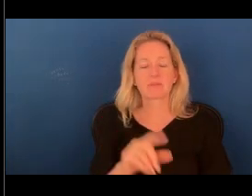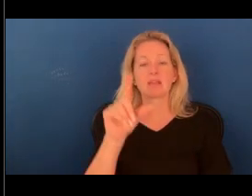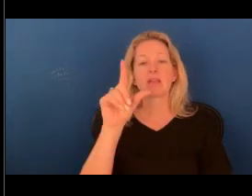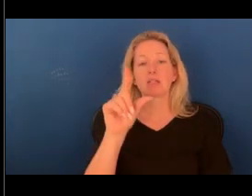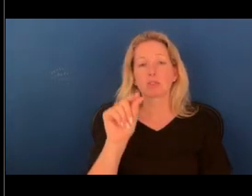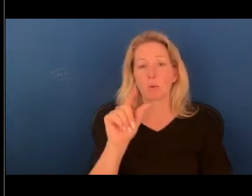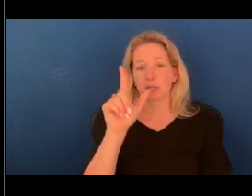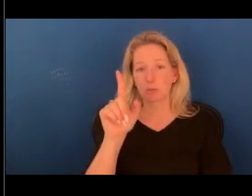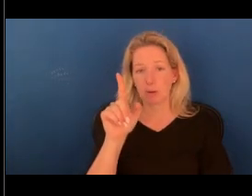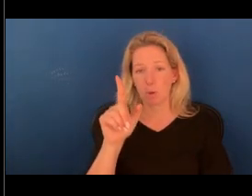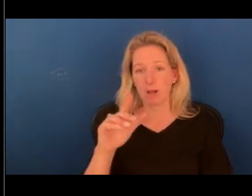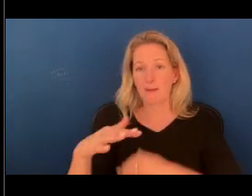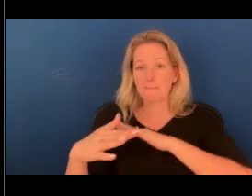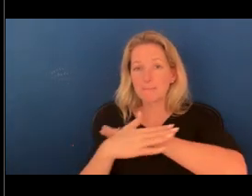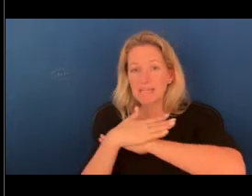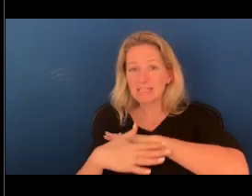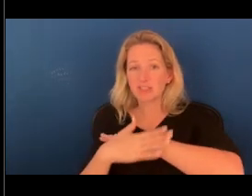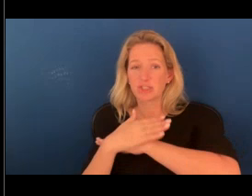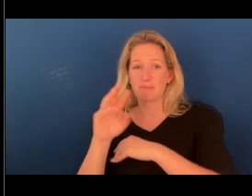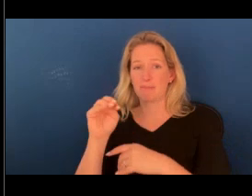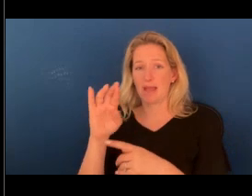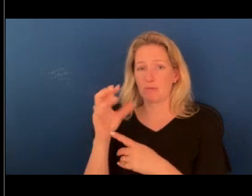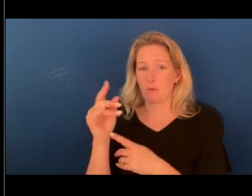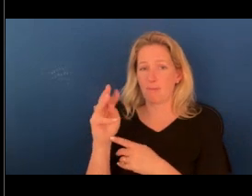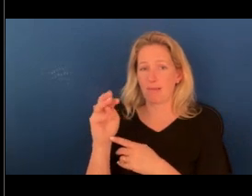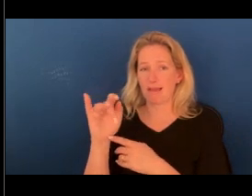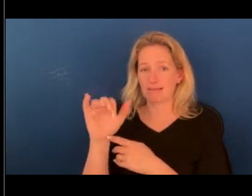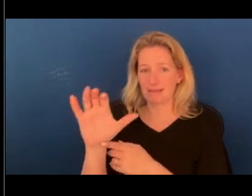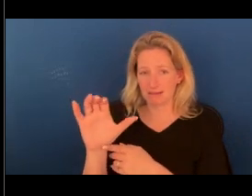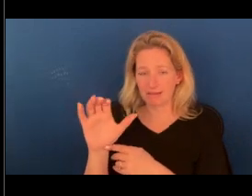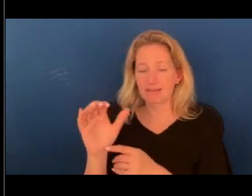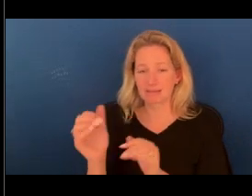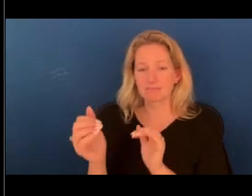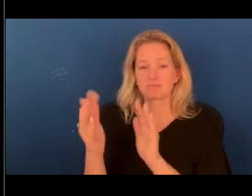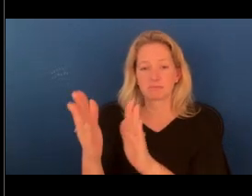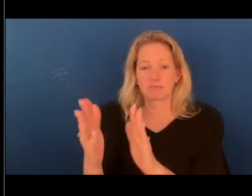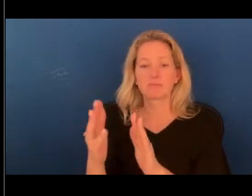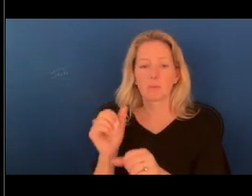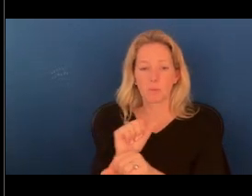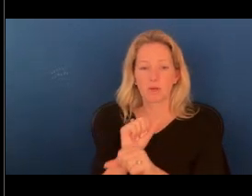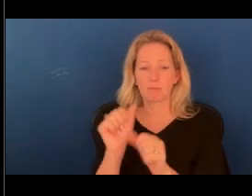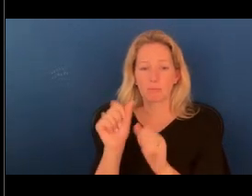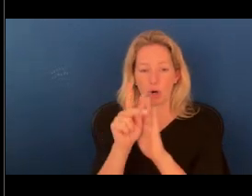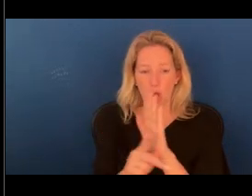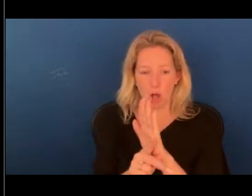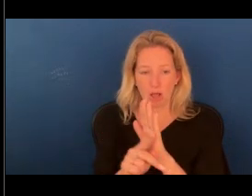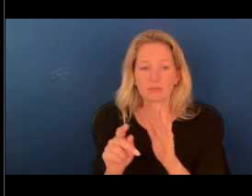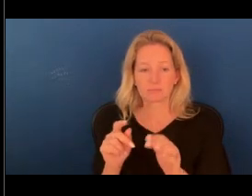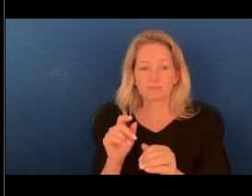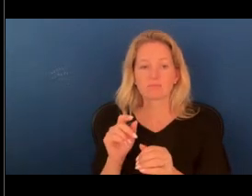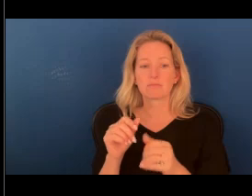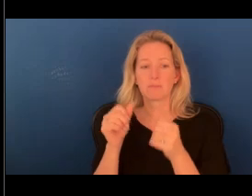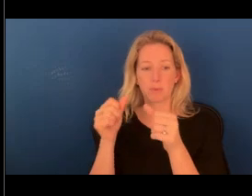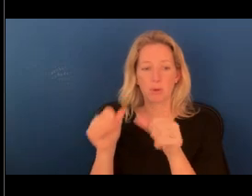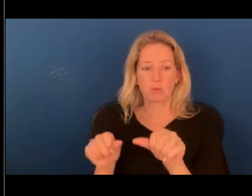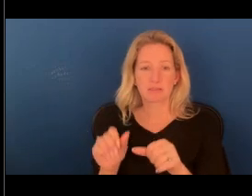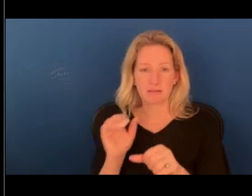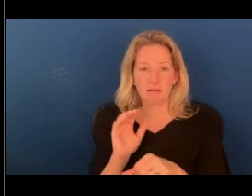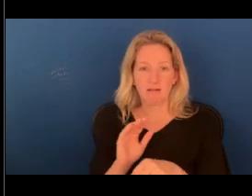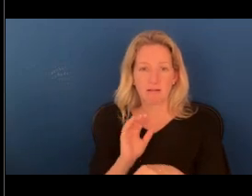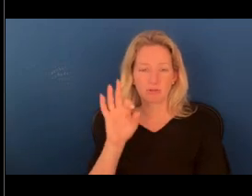microplastics assessment protocol working with the NGO 5 gyres. Next slide, please. For outreach, we write and distribute